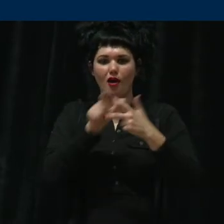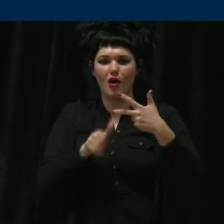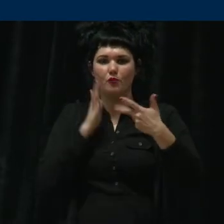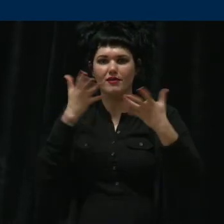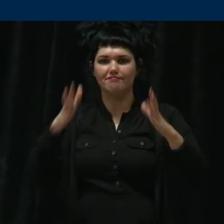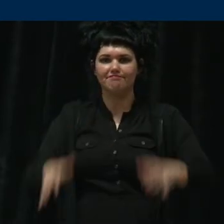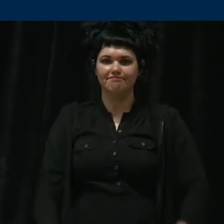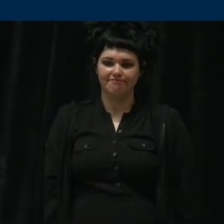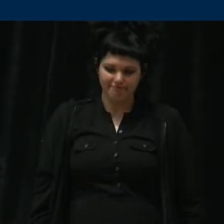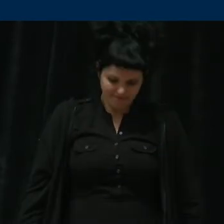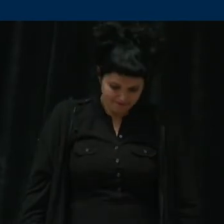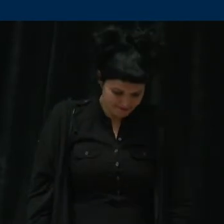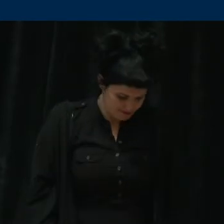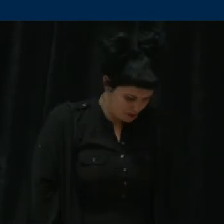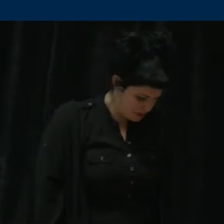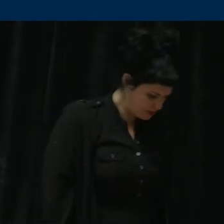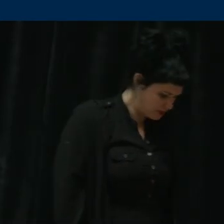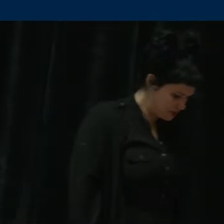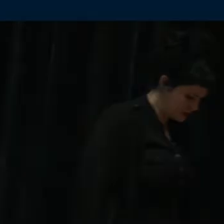questions.